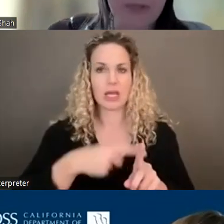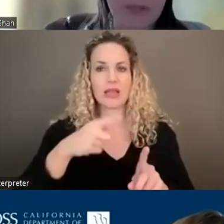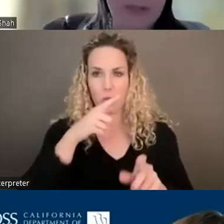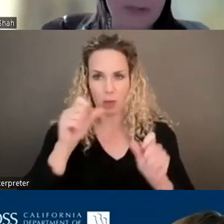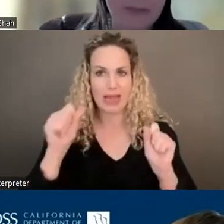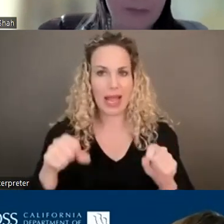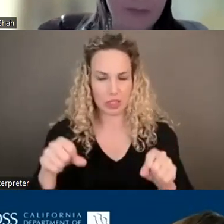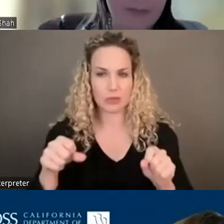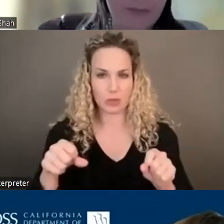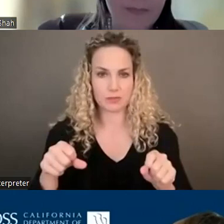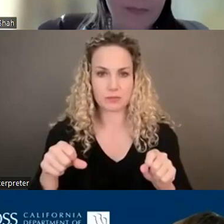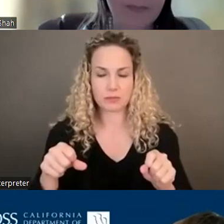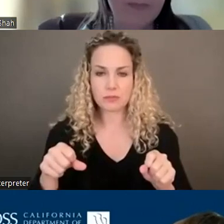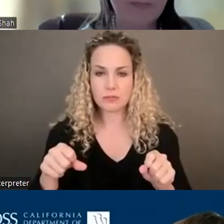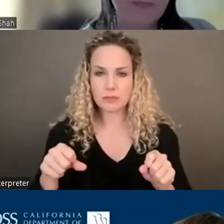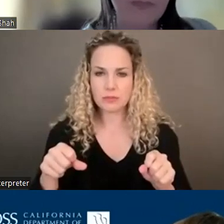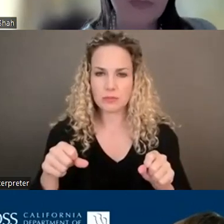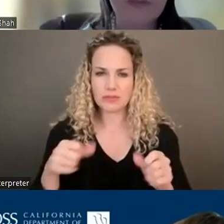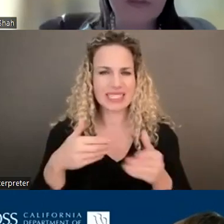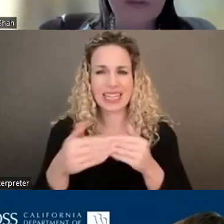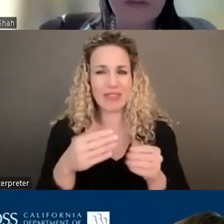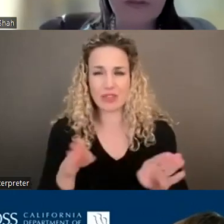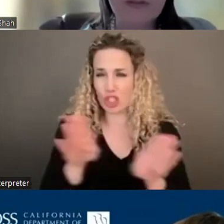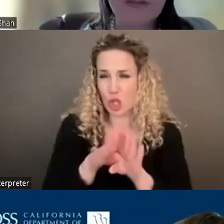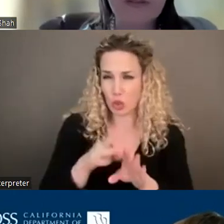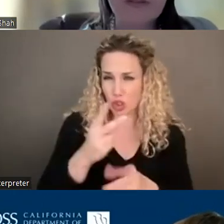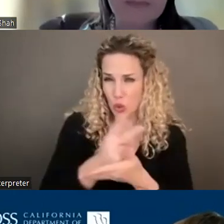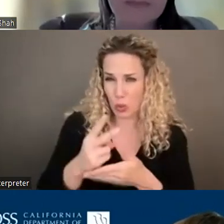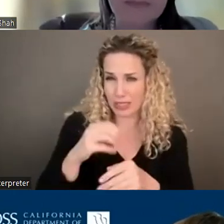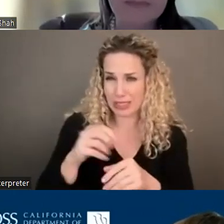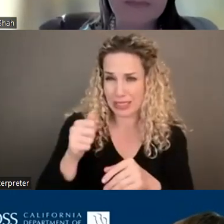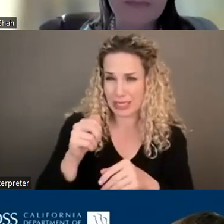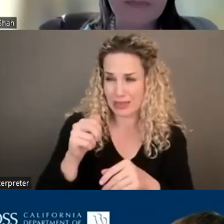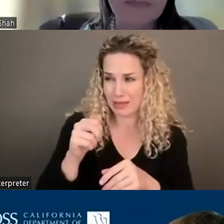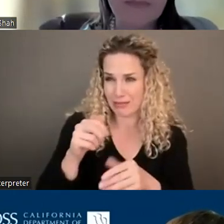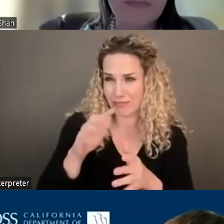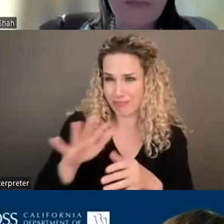eligible. Even they were closed like 2 weeks for COVID.